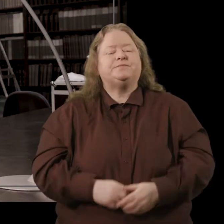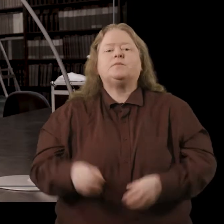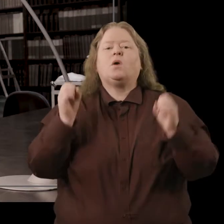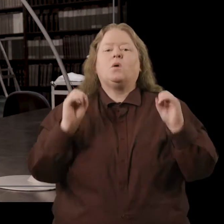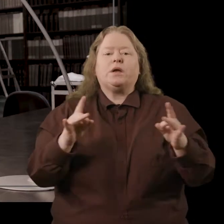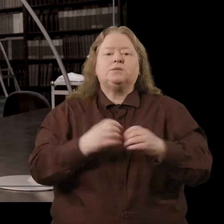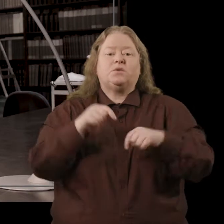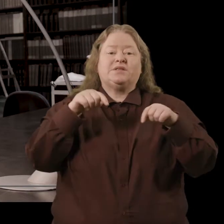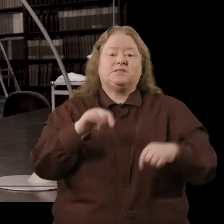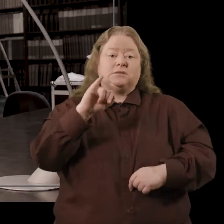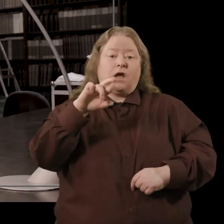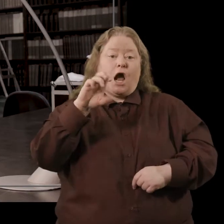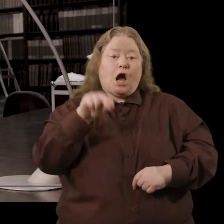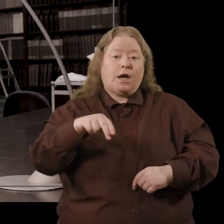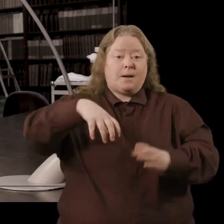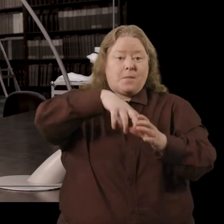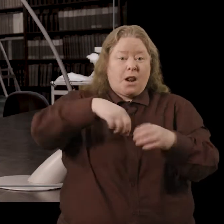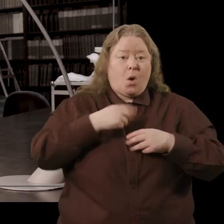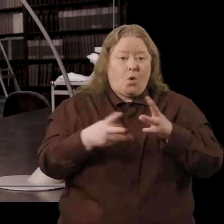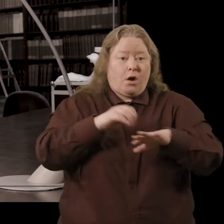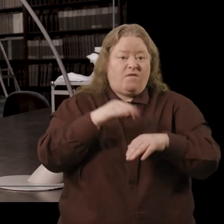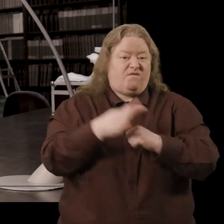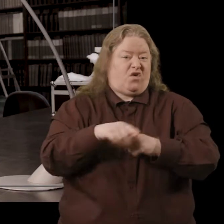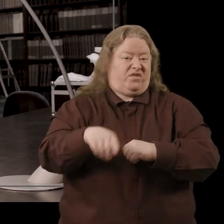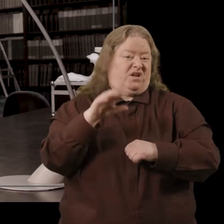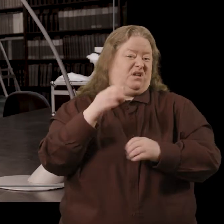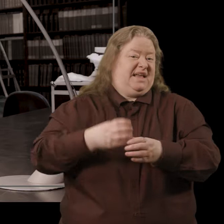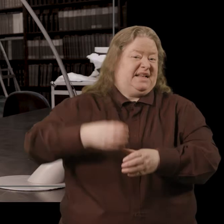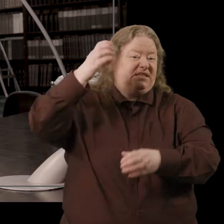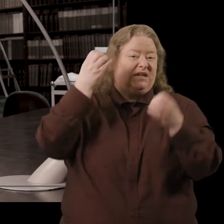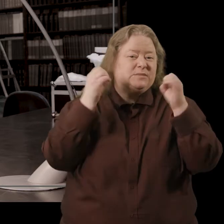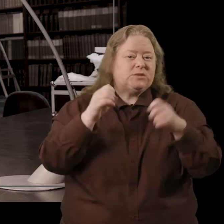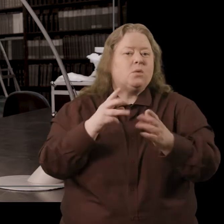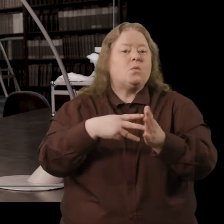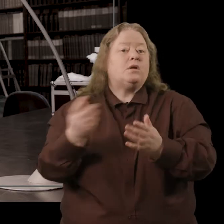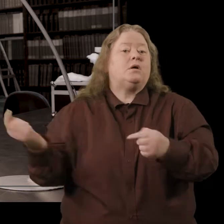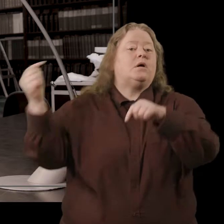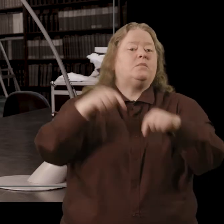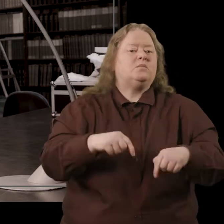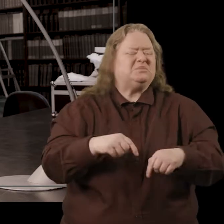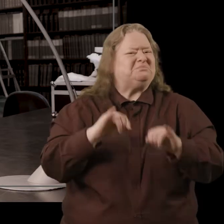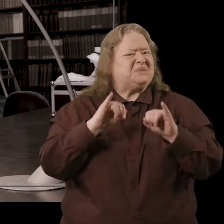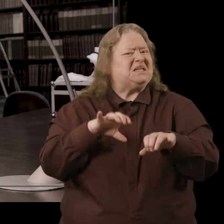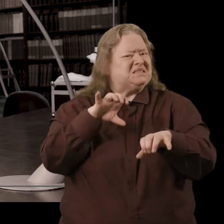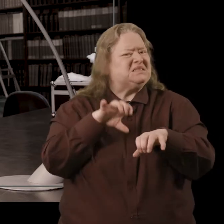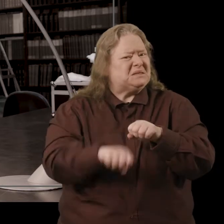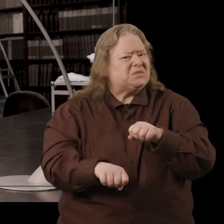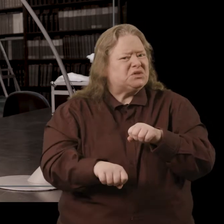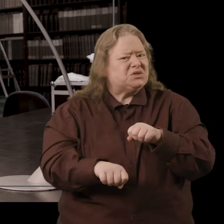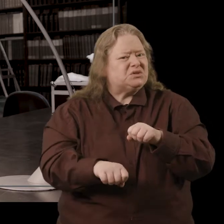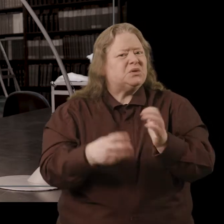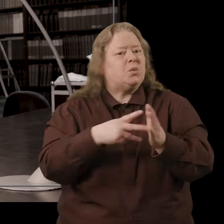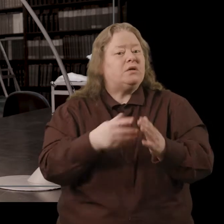So this is an iron bell that I worked on for the Glendalough exhibition, and when it came into us it was quite badly damaged. When